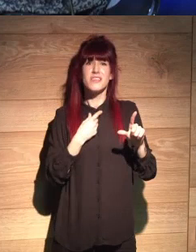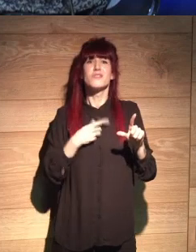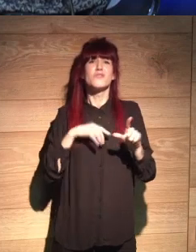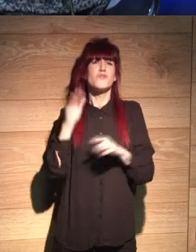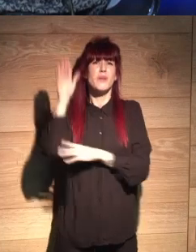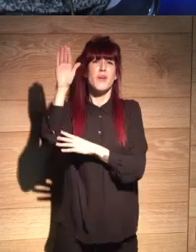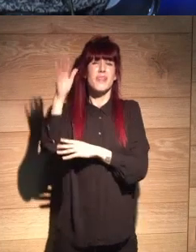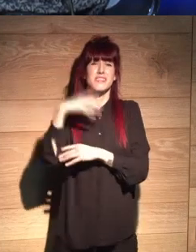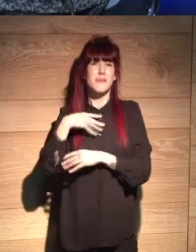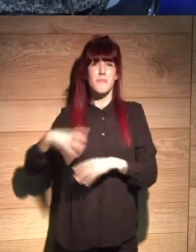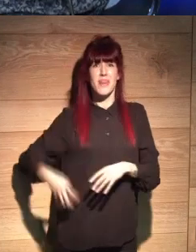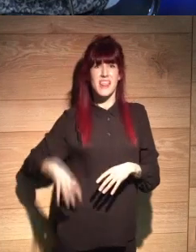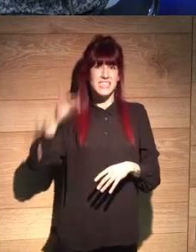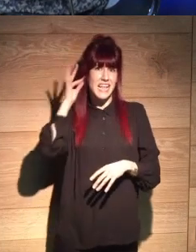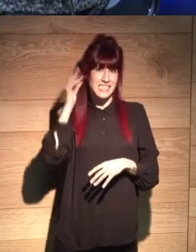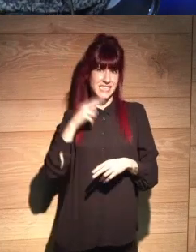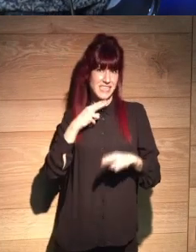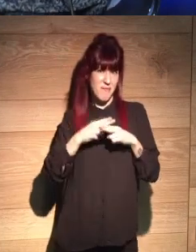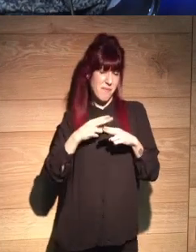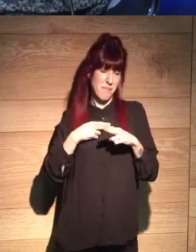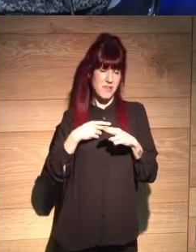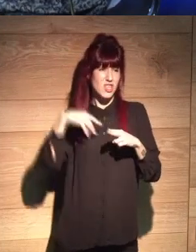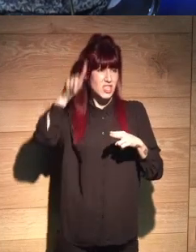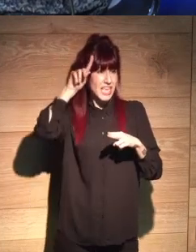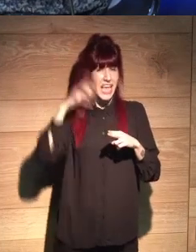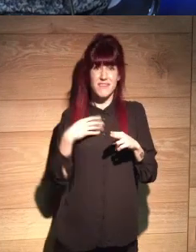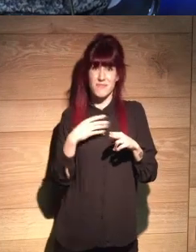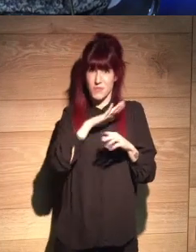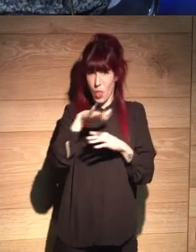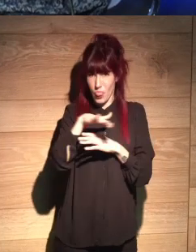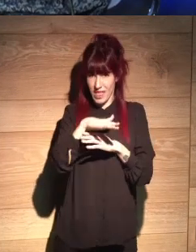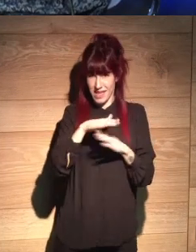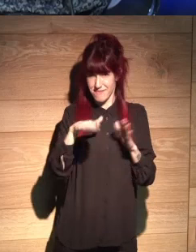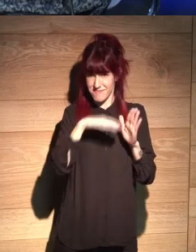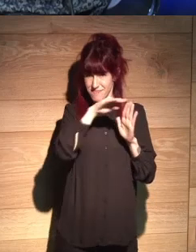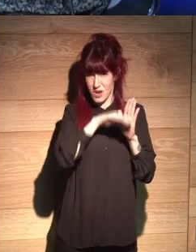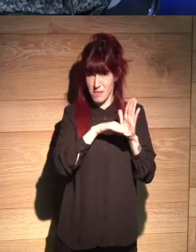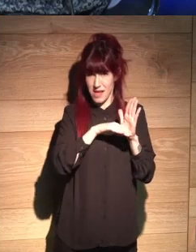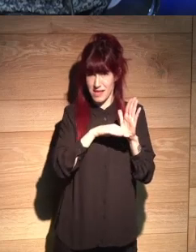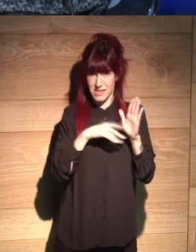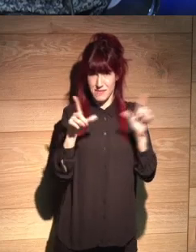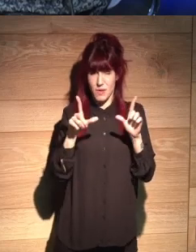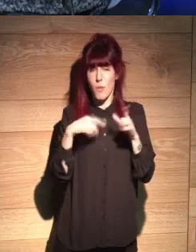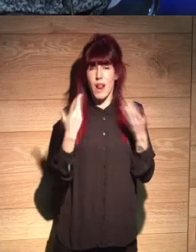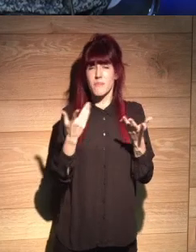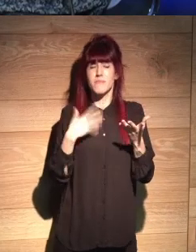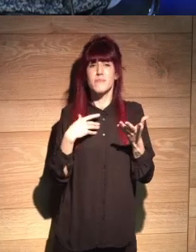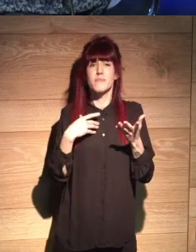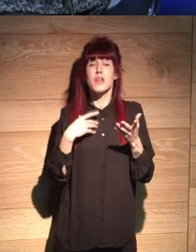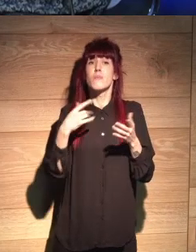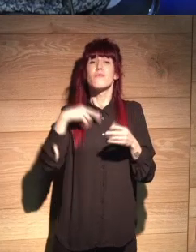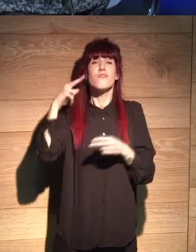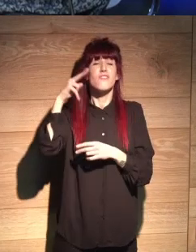It's very clear. I saw a program recently. I think the name is Superheroes and Princesses. I watched